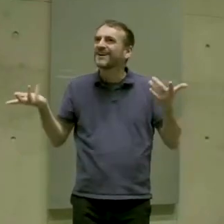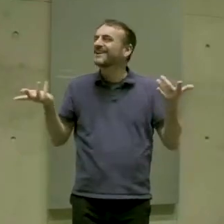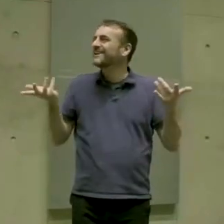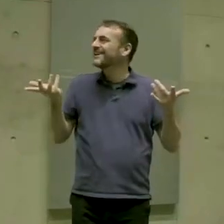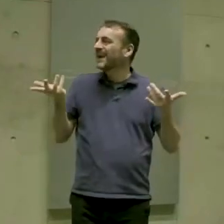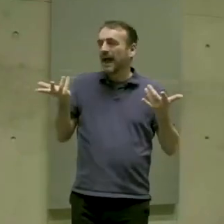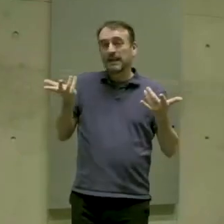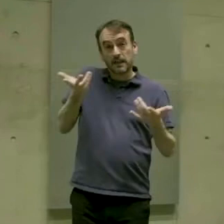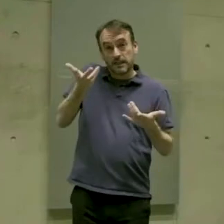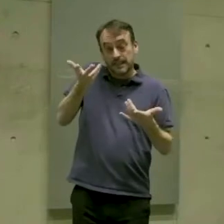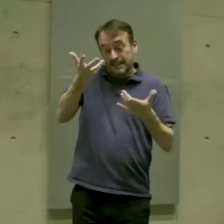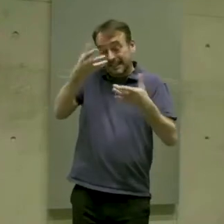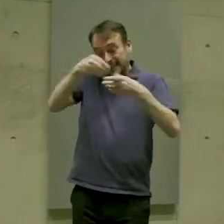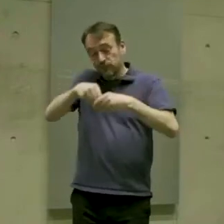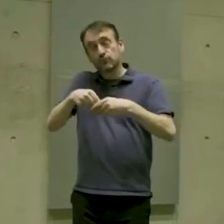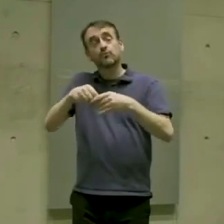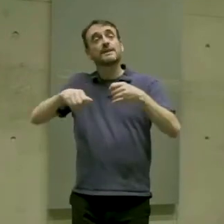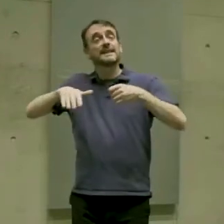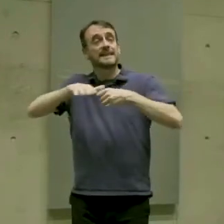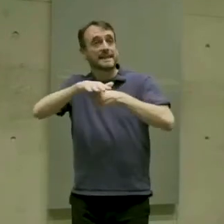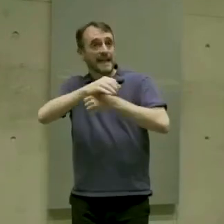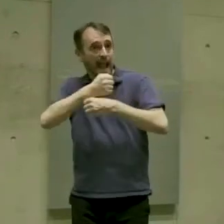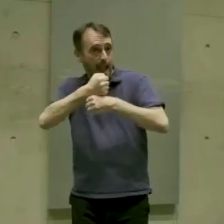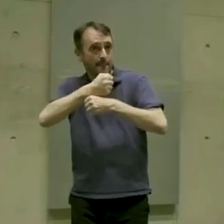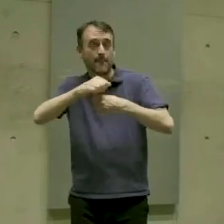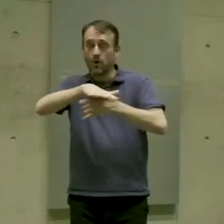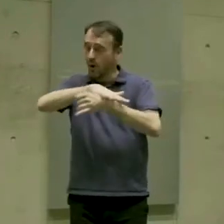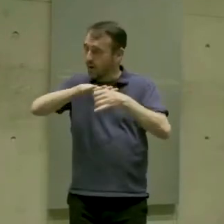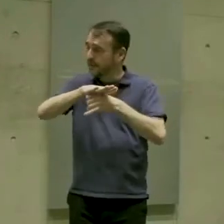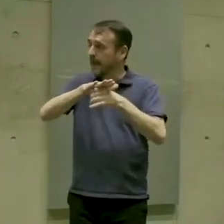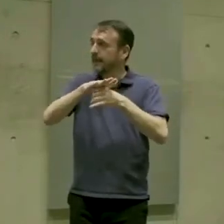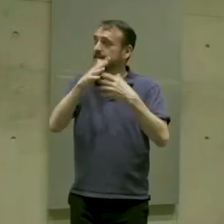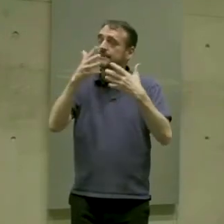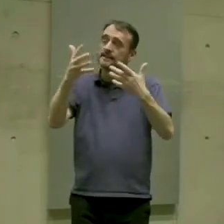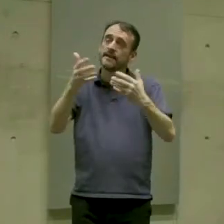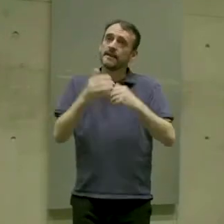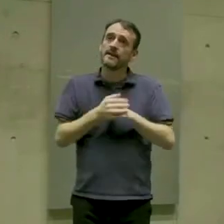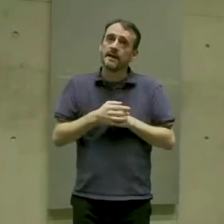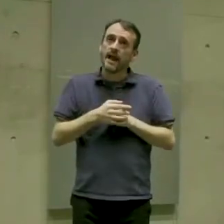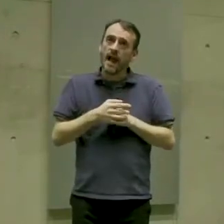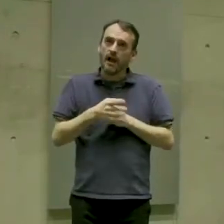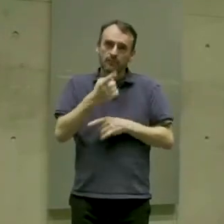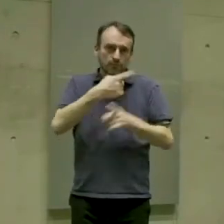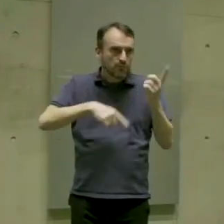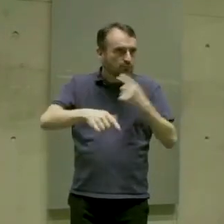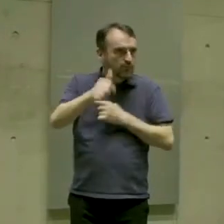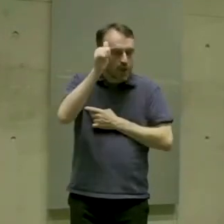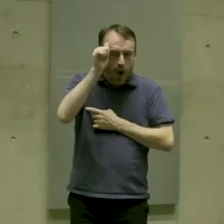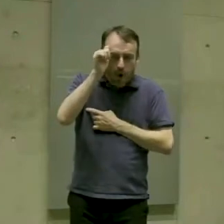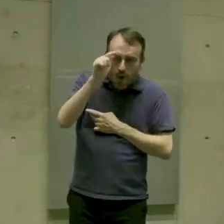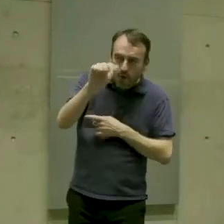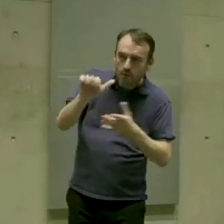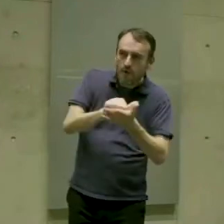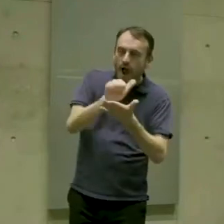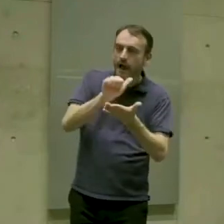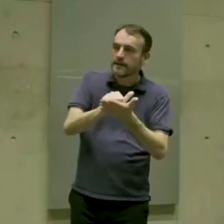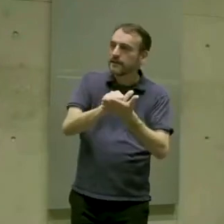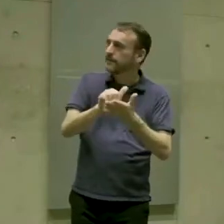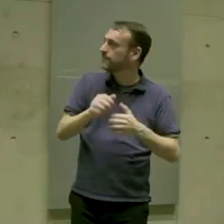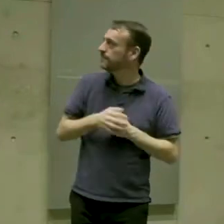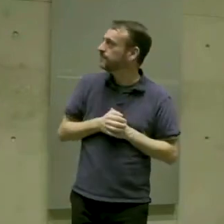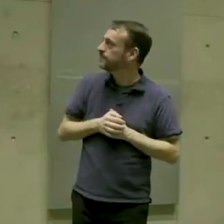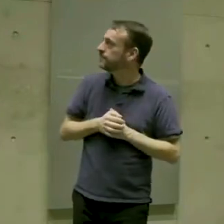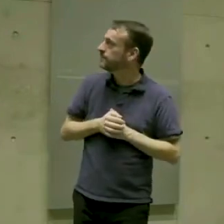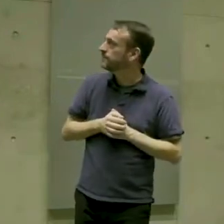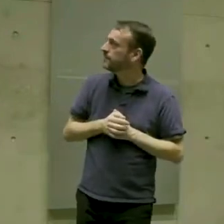context of the game, and get little, oh, you've broken the rules, you know you shouldn't be doing this. Making White Dresses